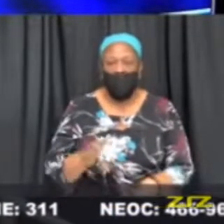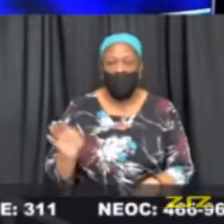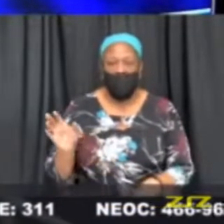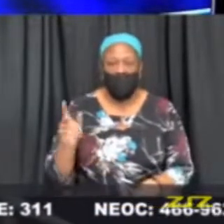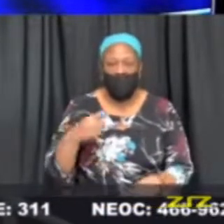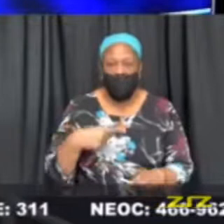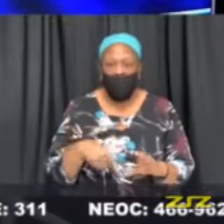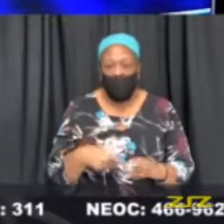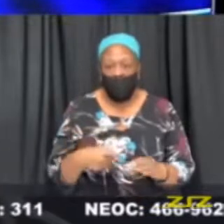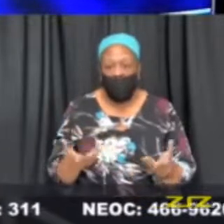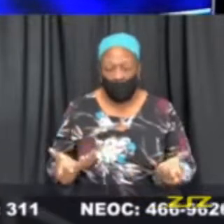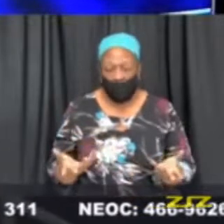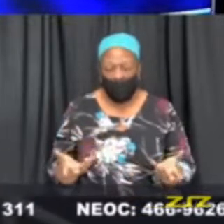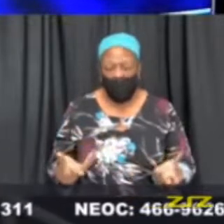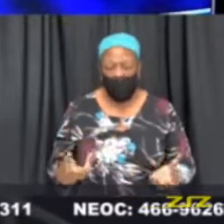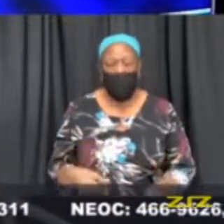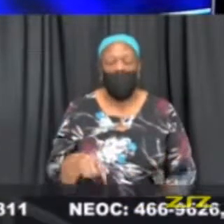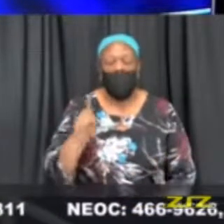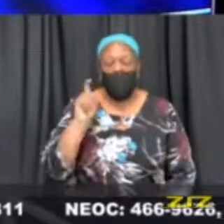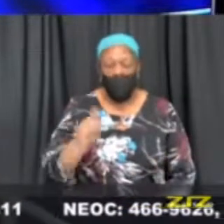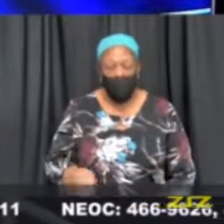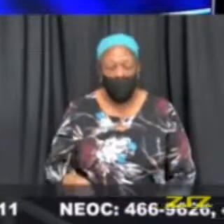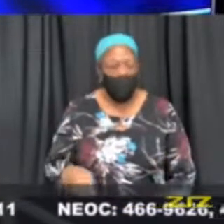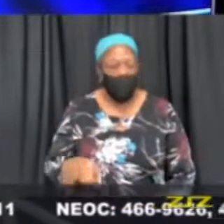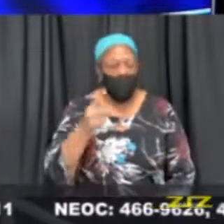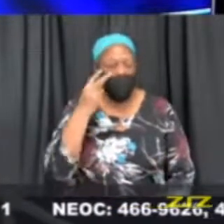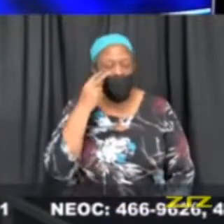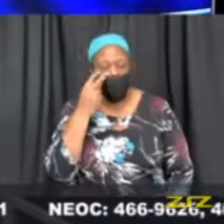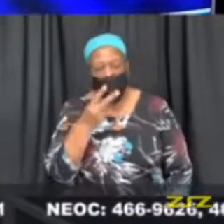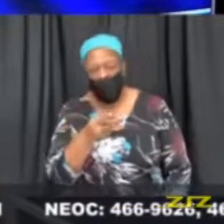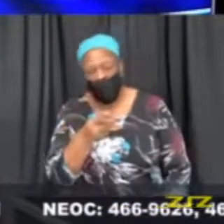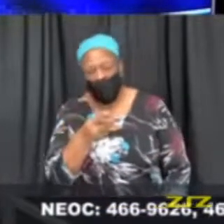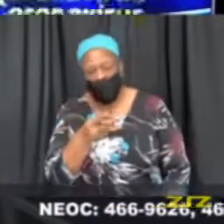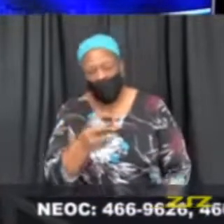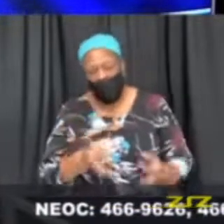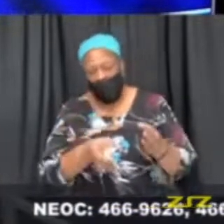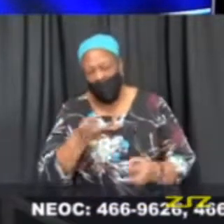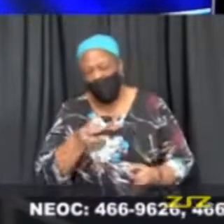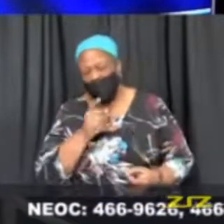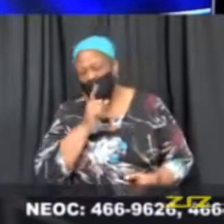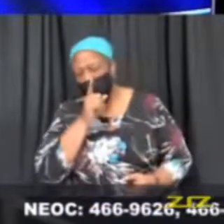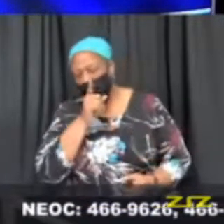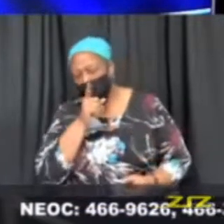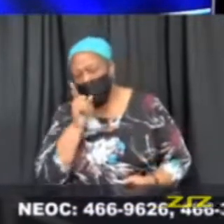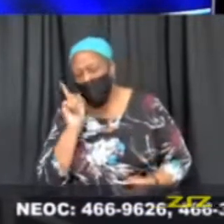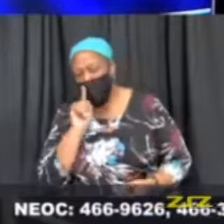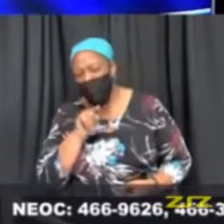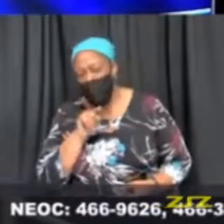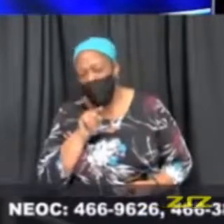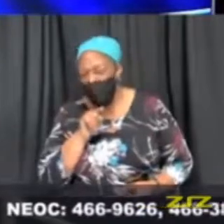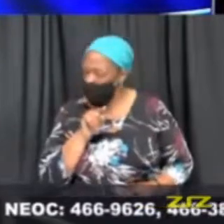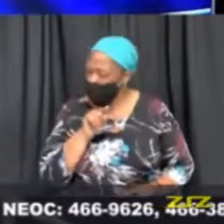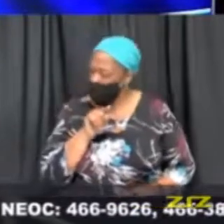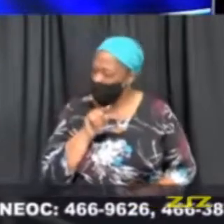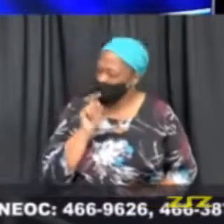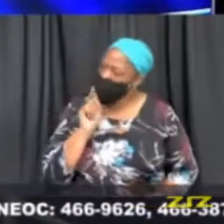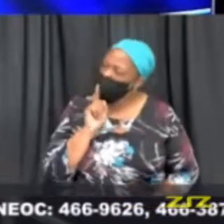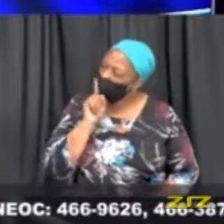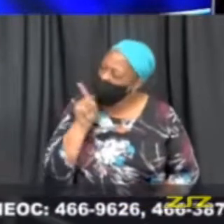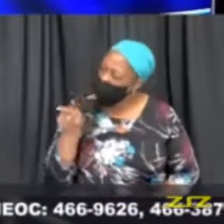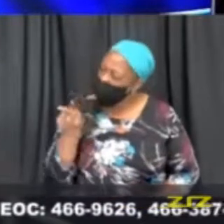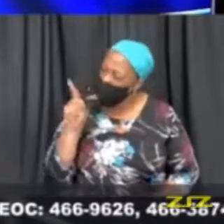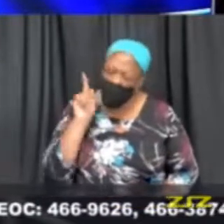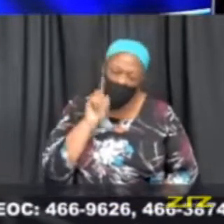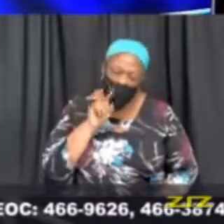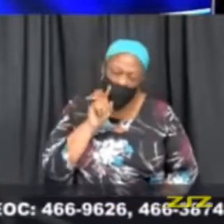we must do fact checking. We must check our facts. We must look at our sources. Are